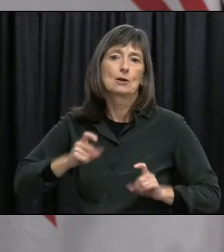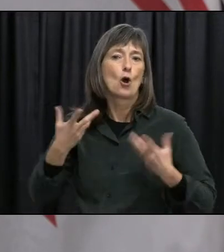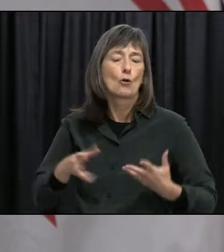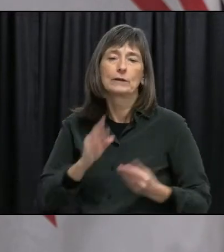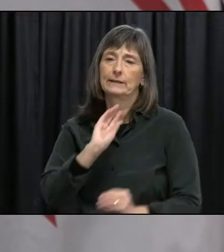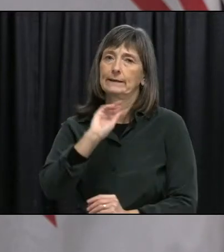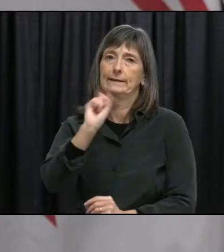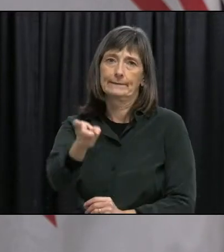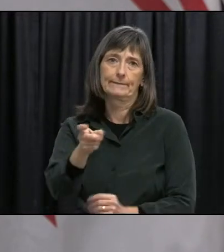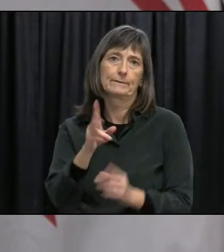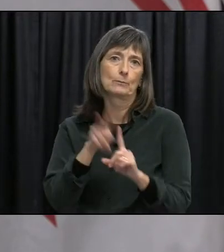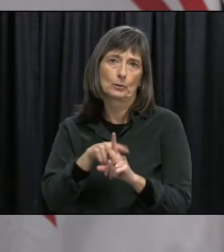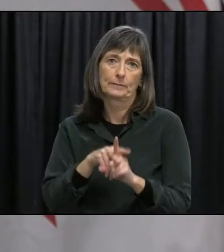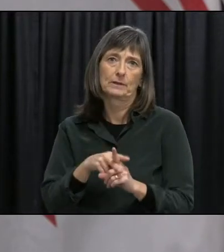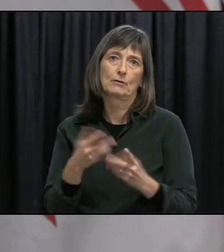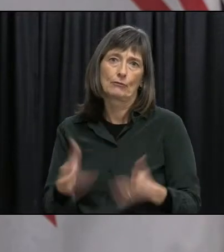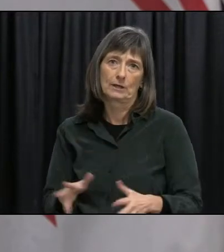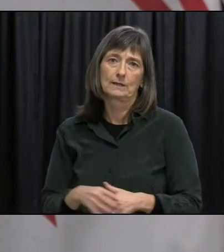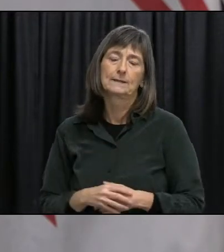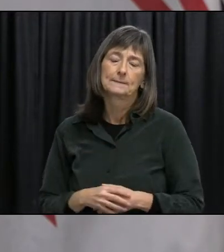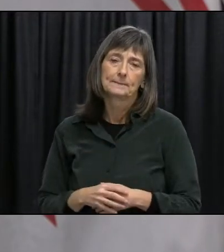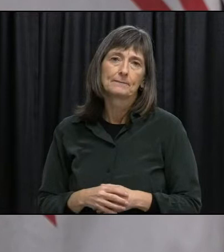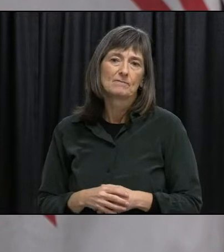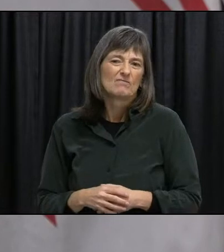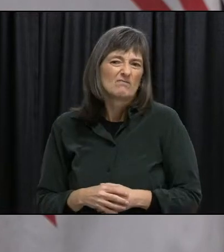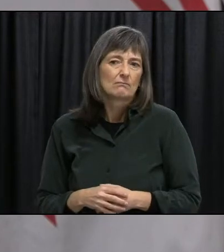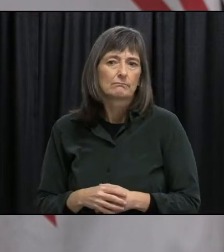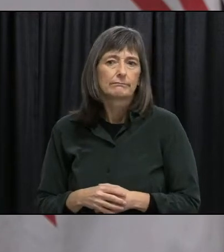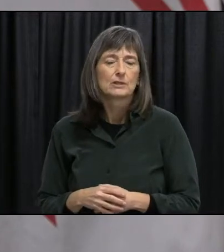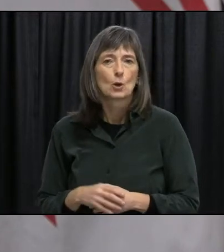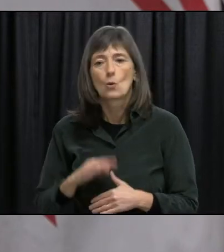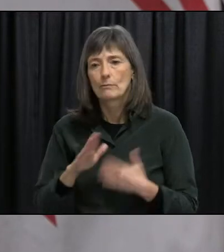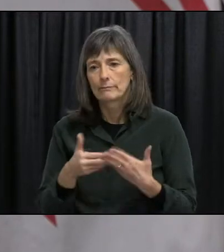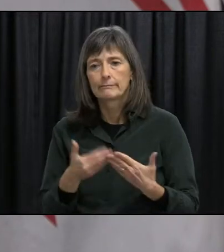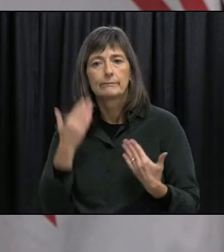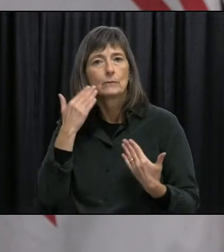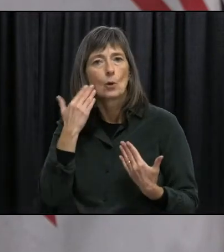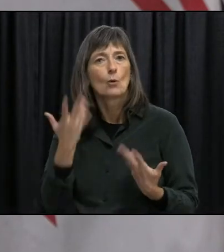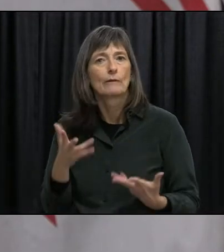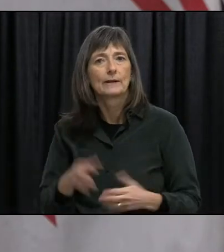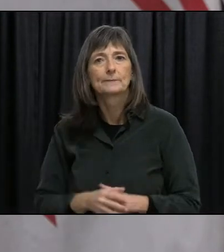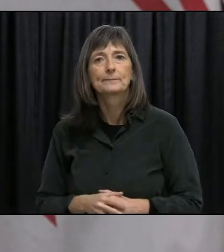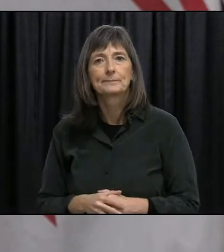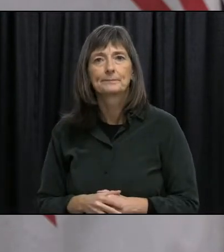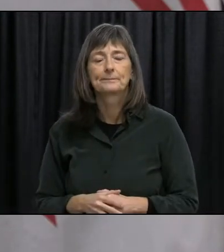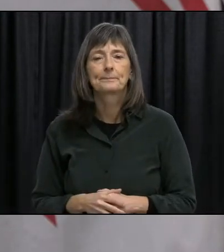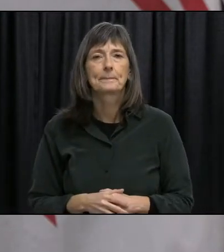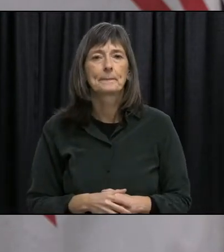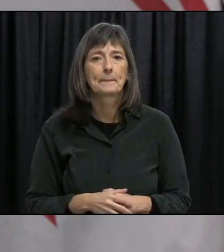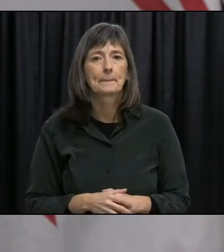test. So that those close contacts would have that information.